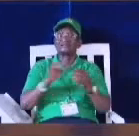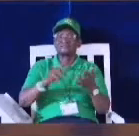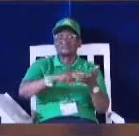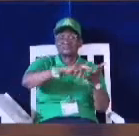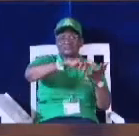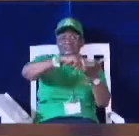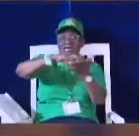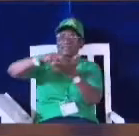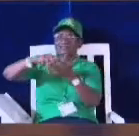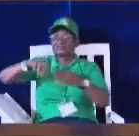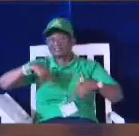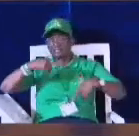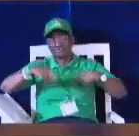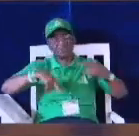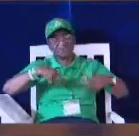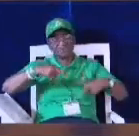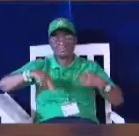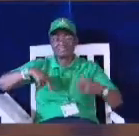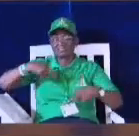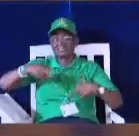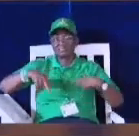dance, rejoice,